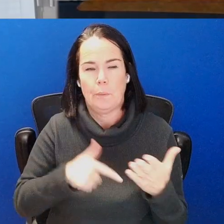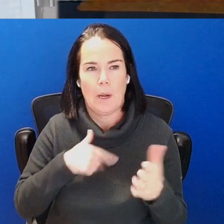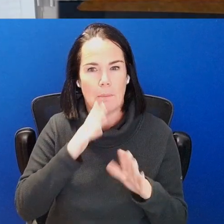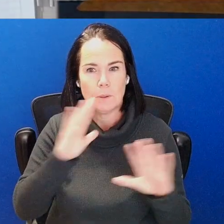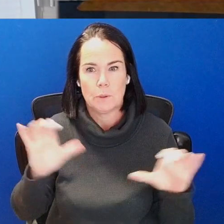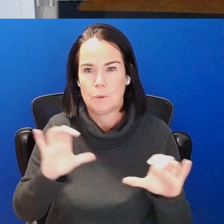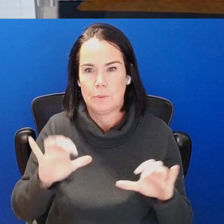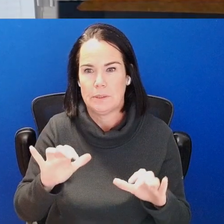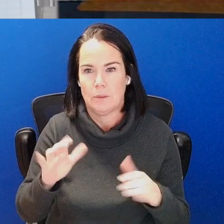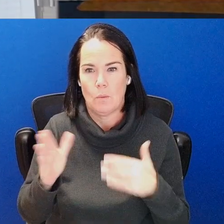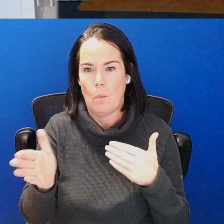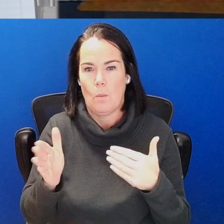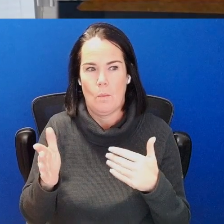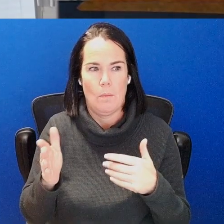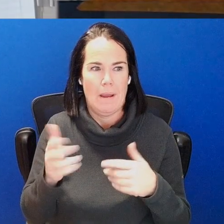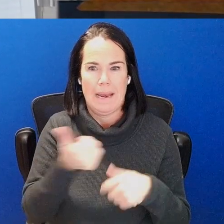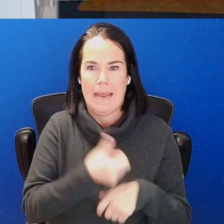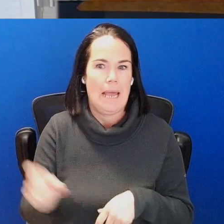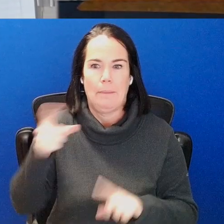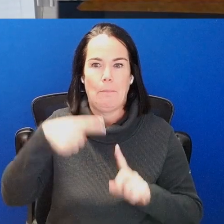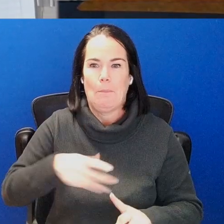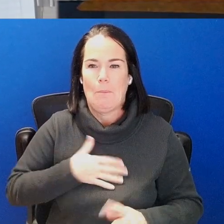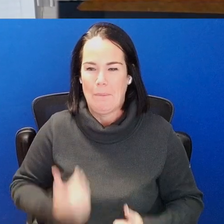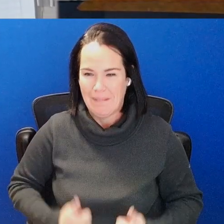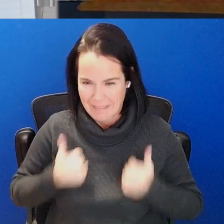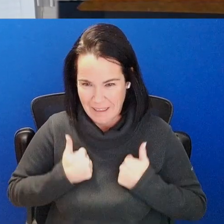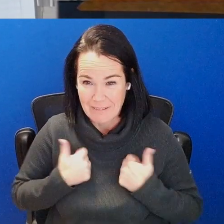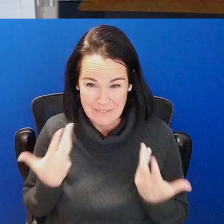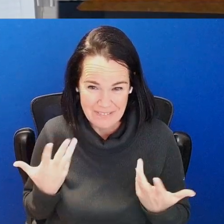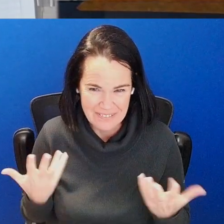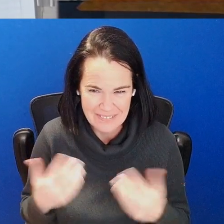knowing what the heck I'm up to at any given point in my life, right?